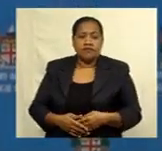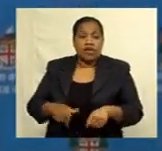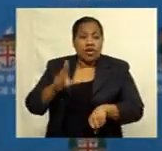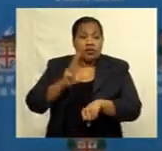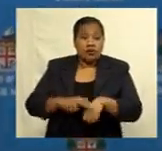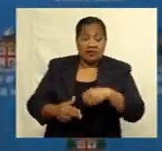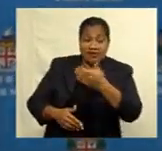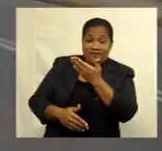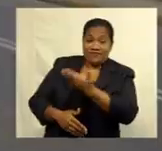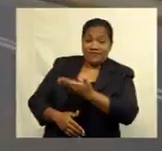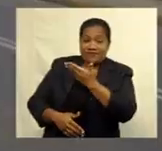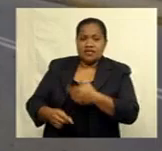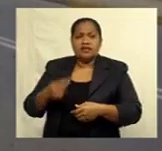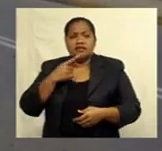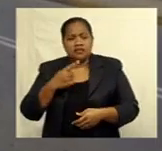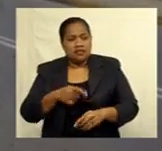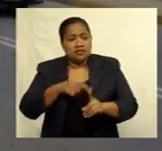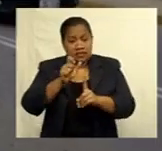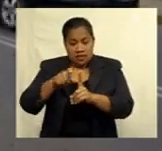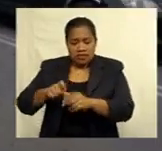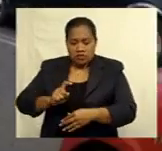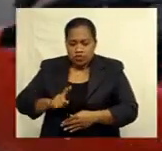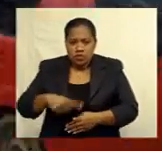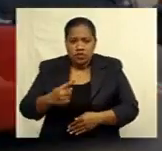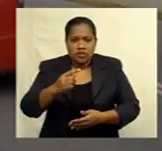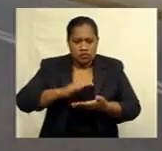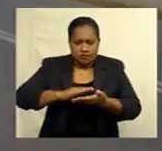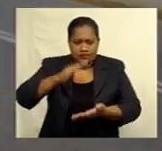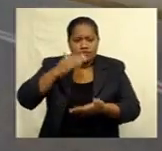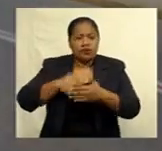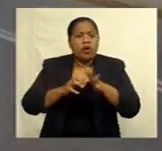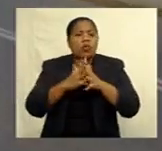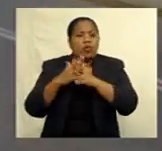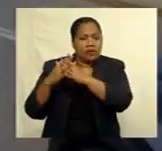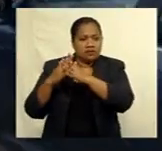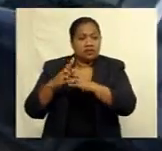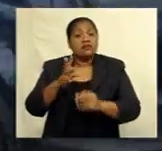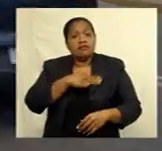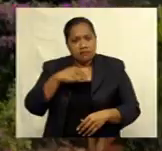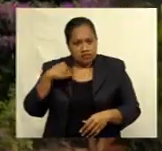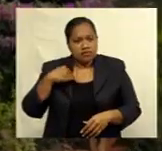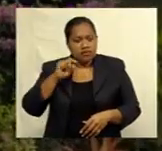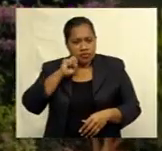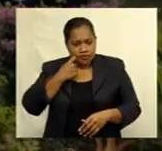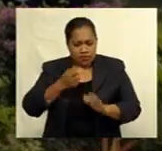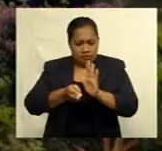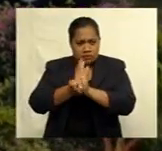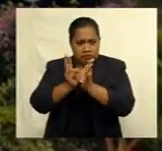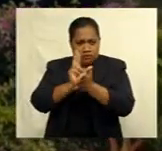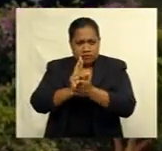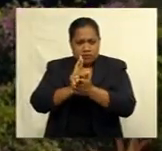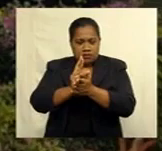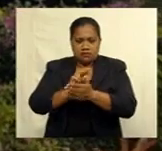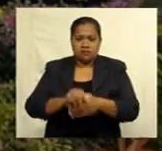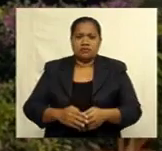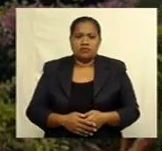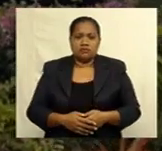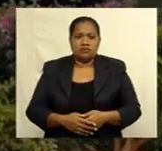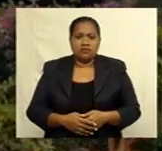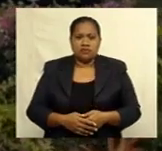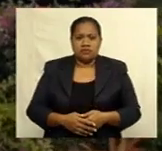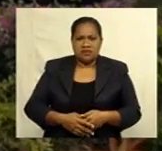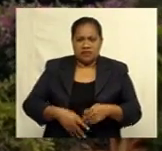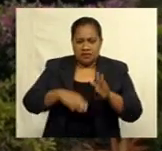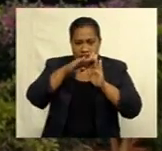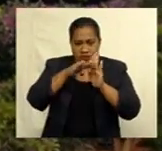Fong says as cases continue to increase in the West, the ministry will strategically review its current restrictions for the benefit